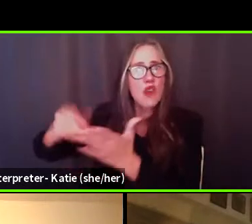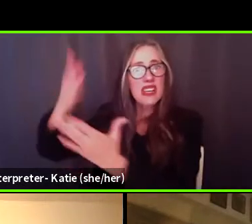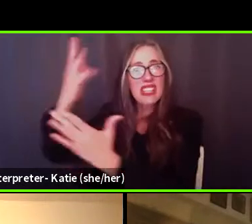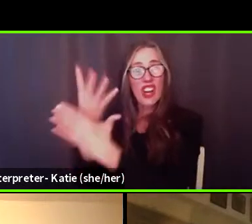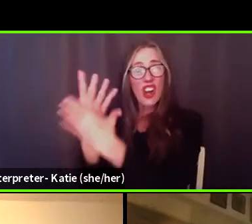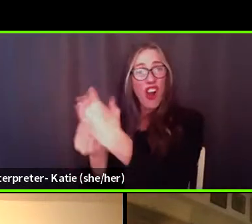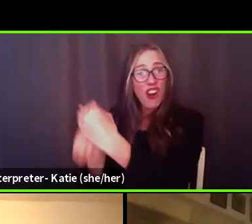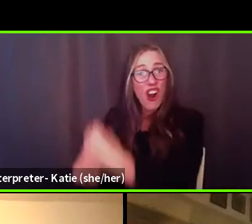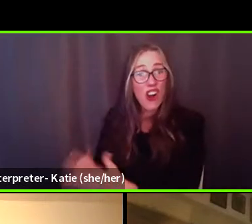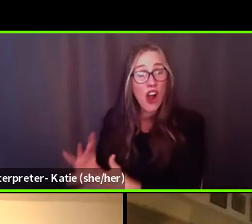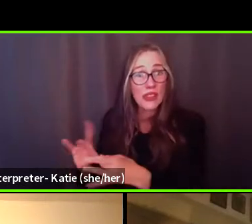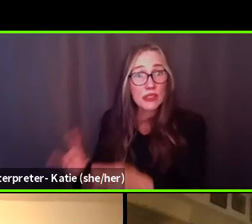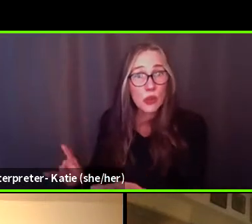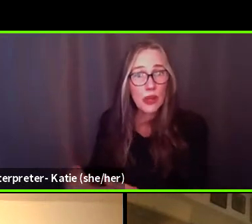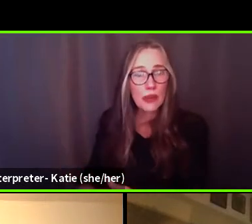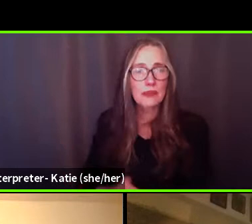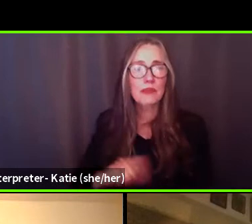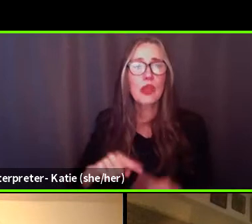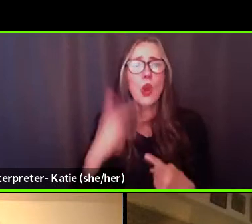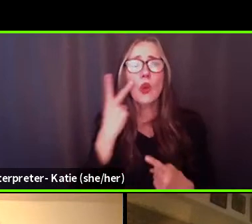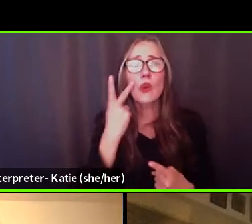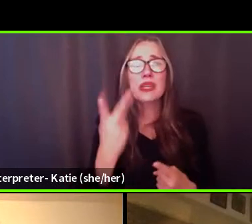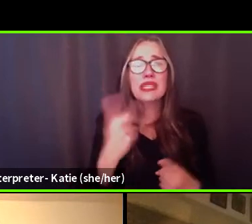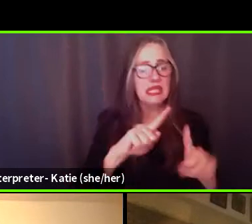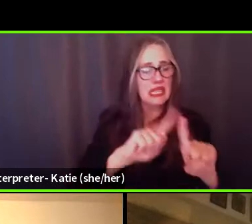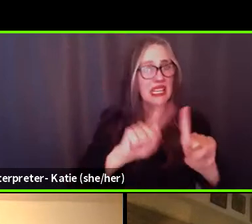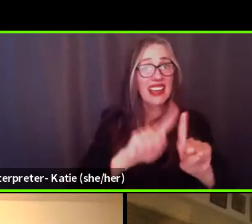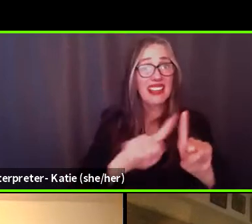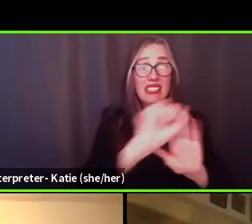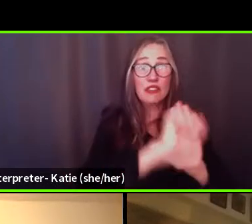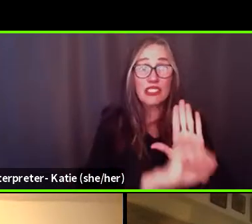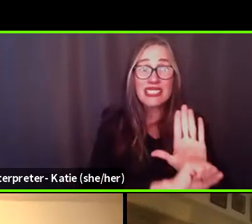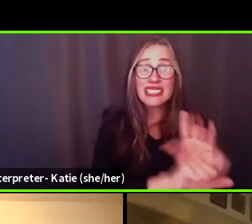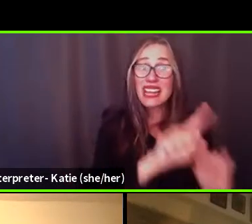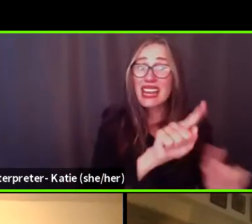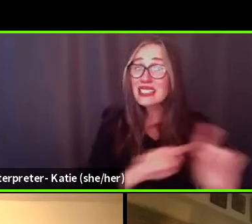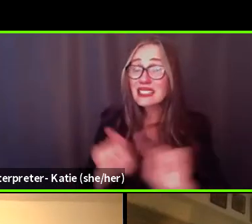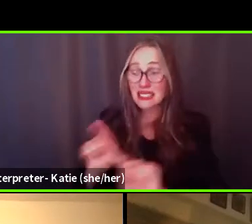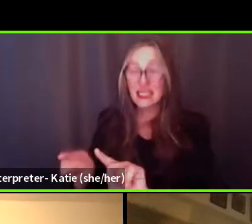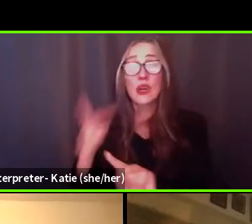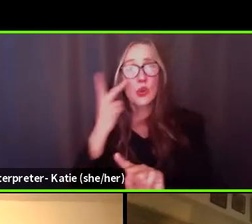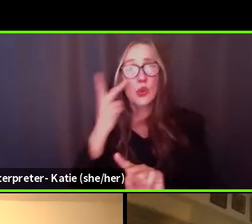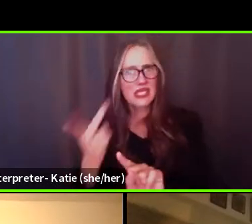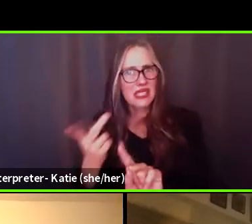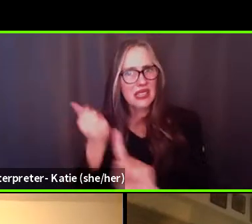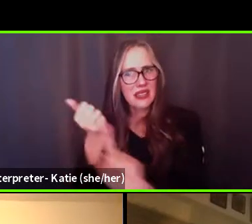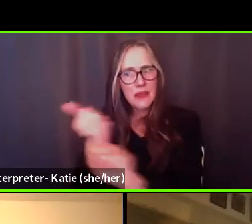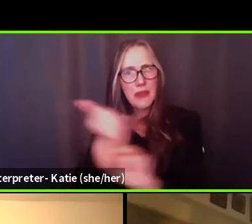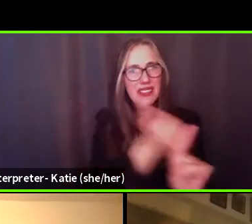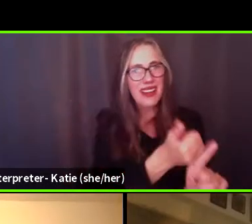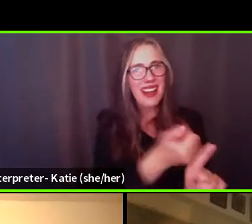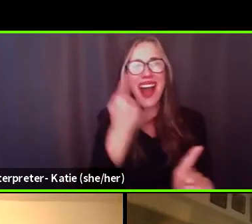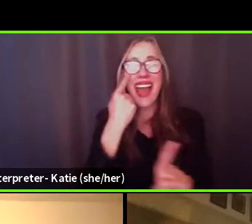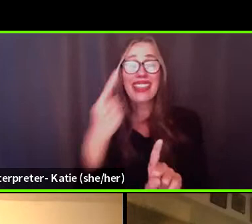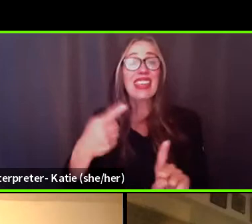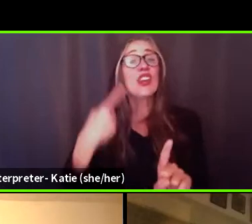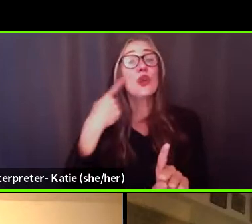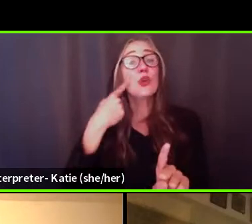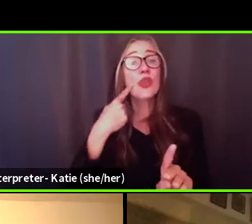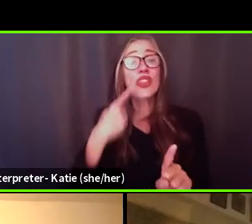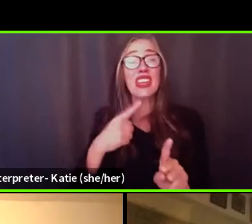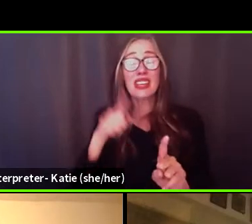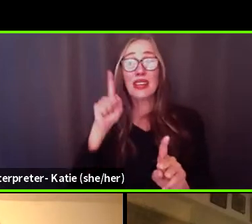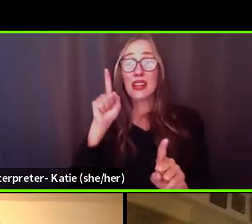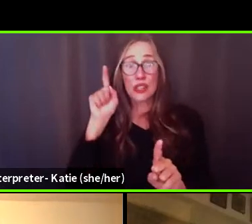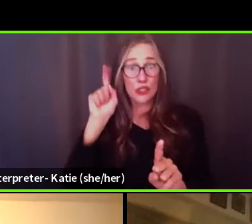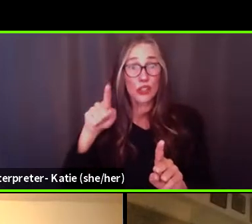distinct experiences of racialization and how that impacted different populations and i think the devil's in the details and that's the important work moving